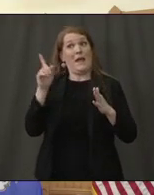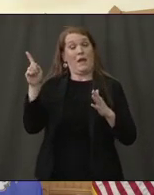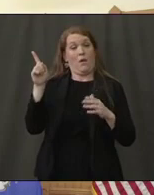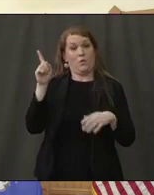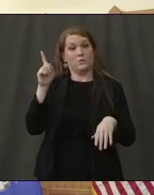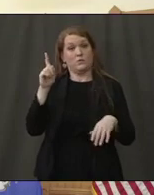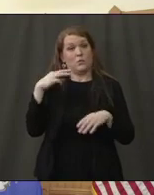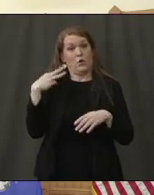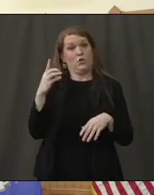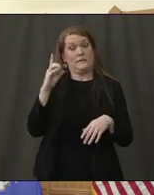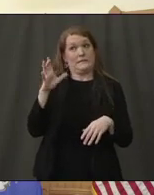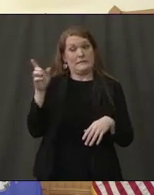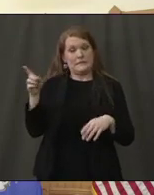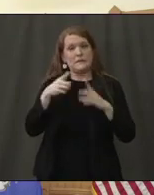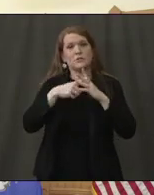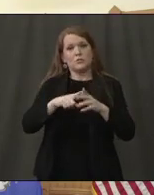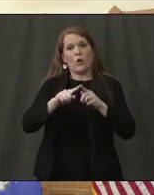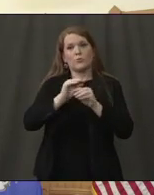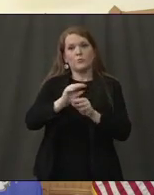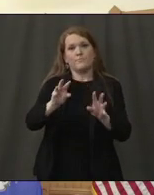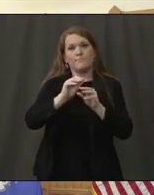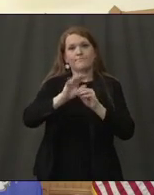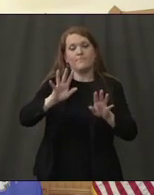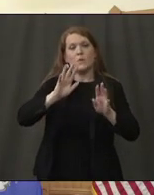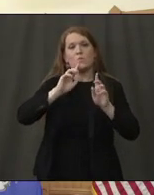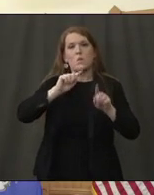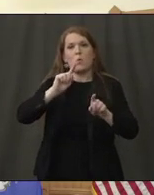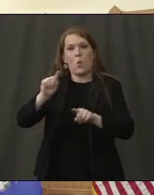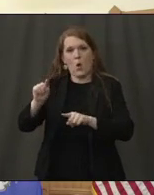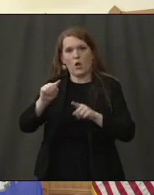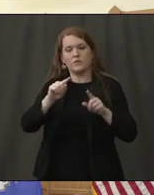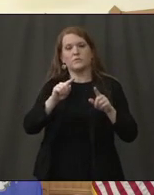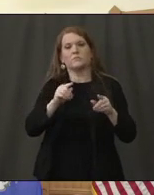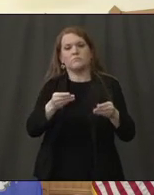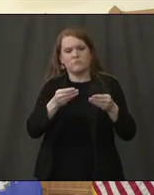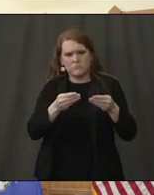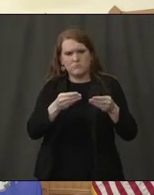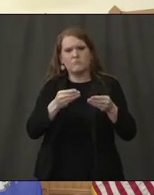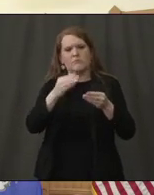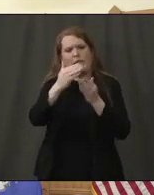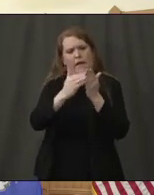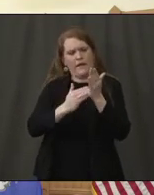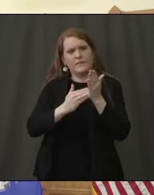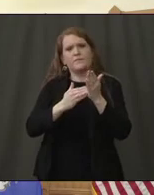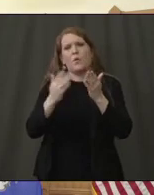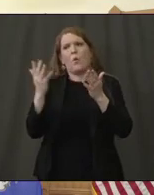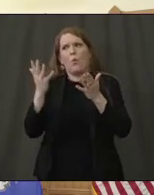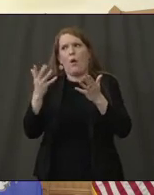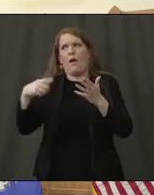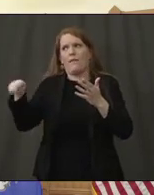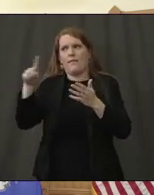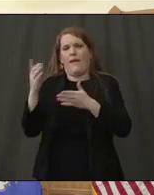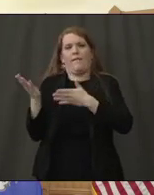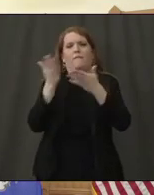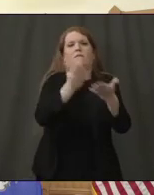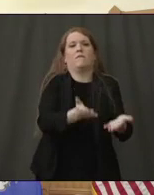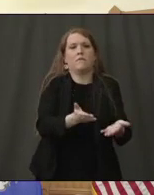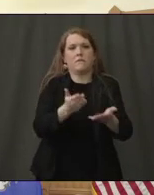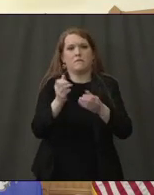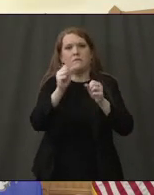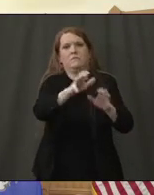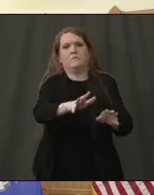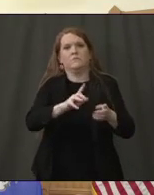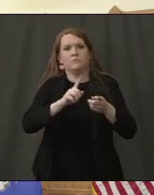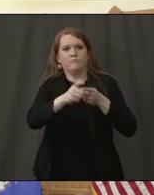reports saying what they've delivered to the states, and it specifically references the tri-state region